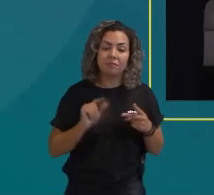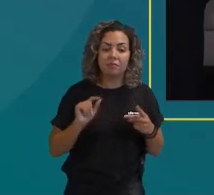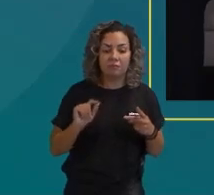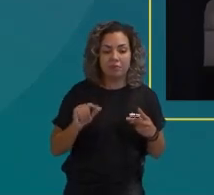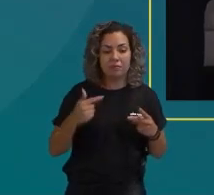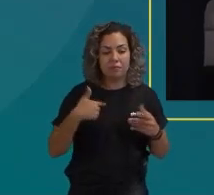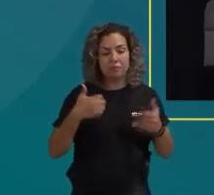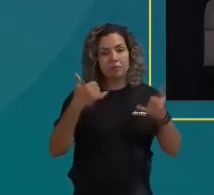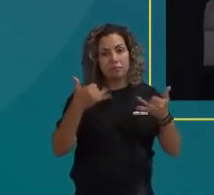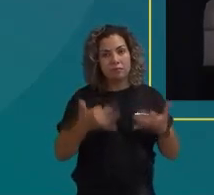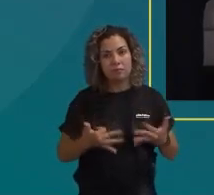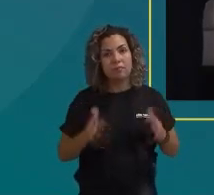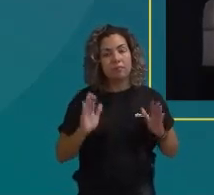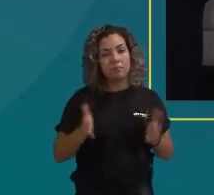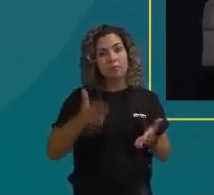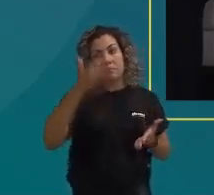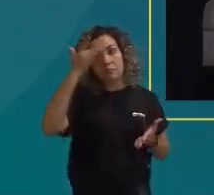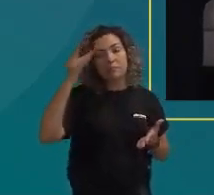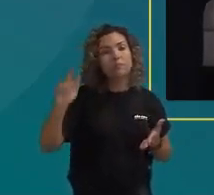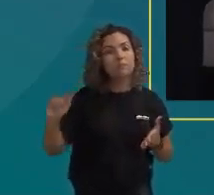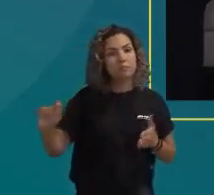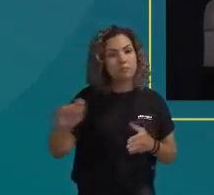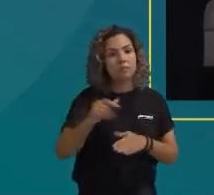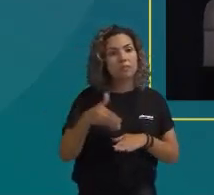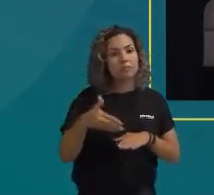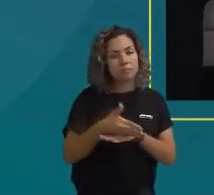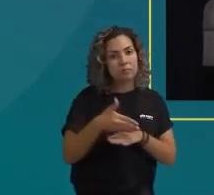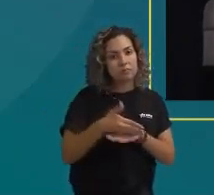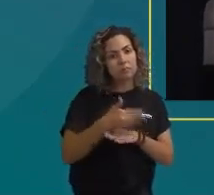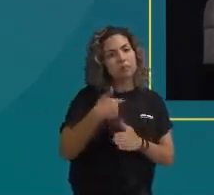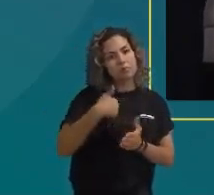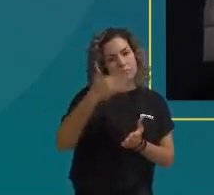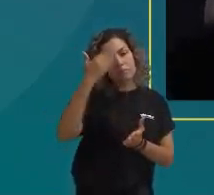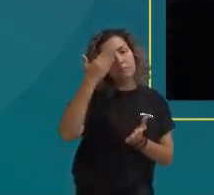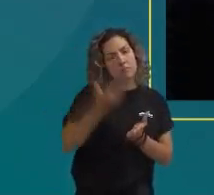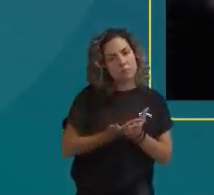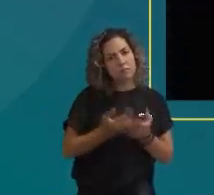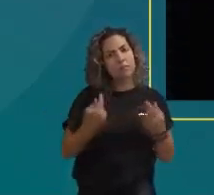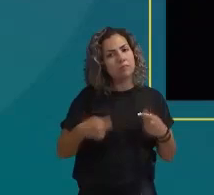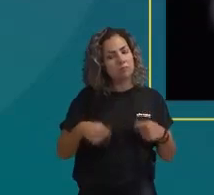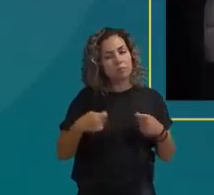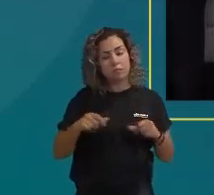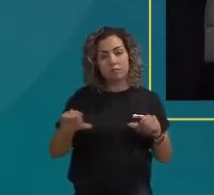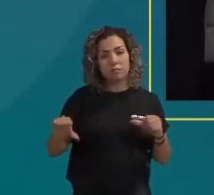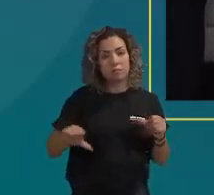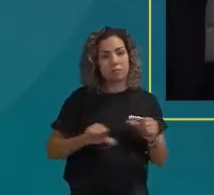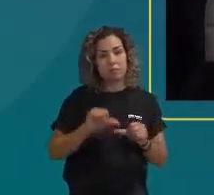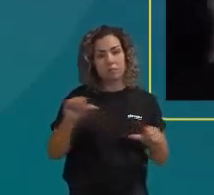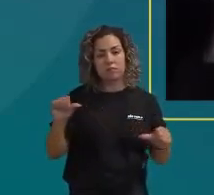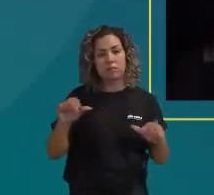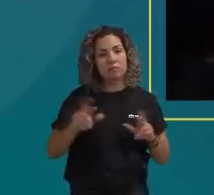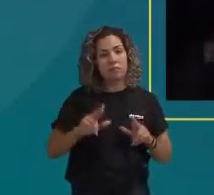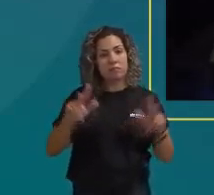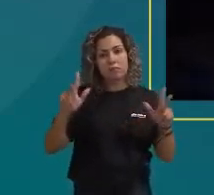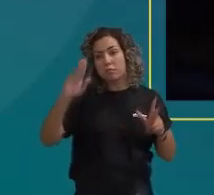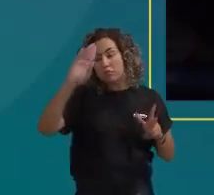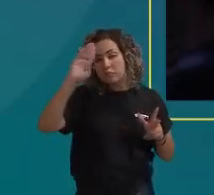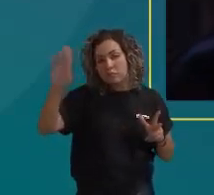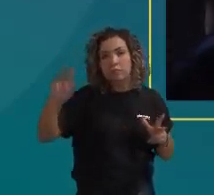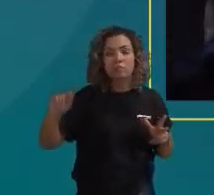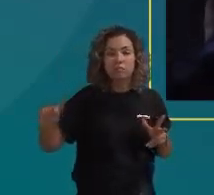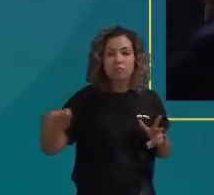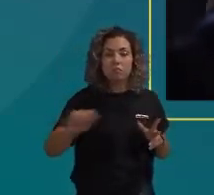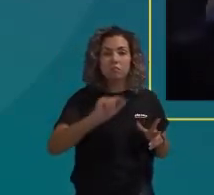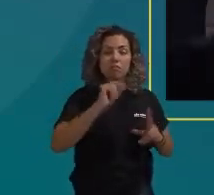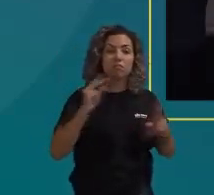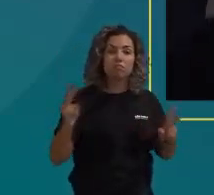the people. I believe that there should be a change in the value systems of the people. Without a change in the value systems, I don't think that we can